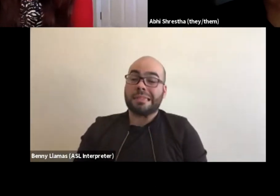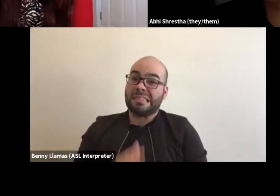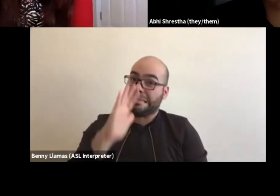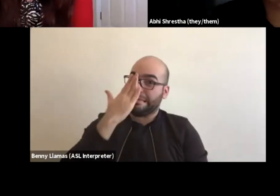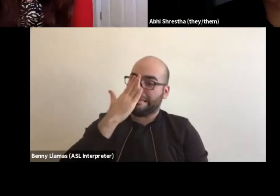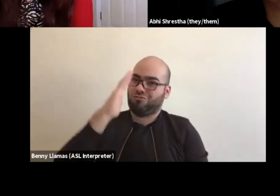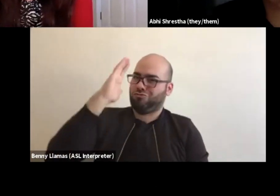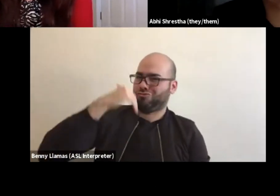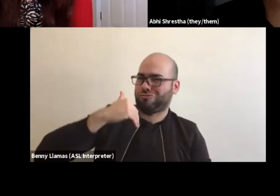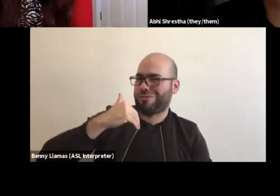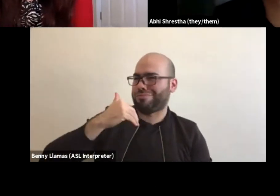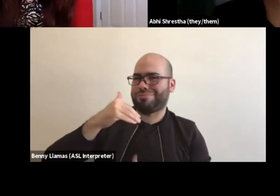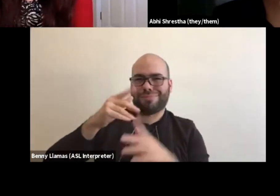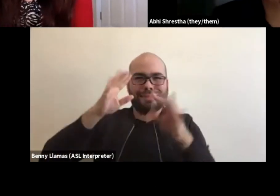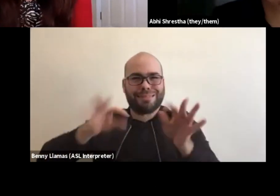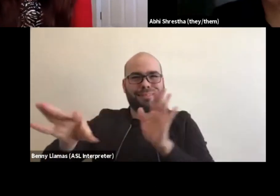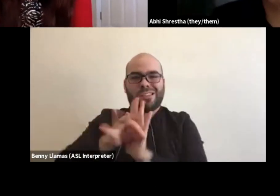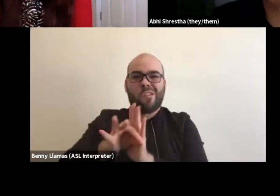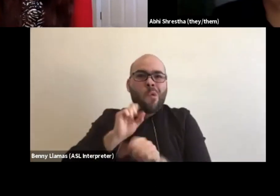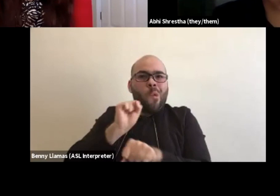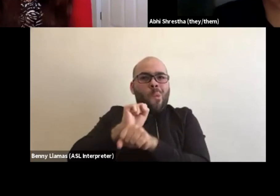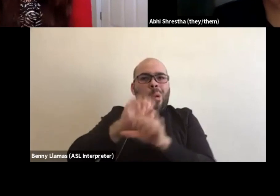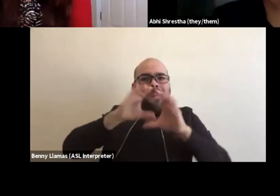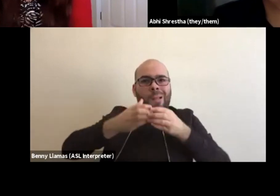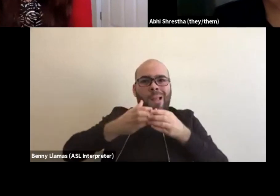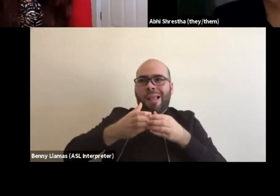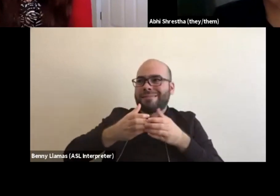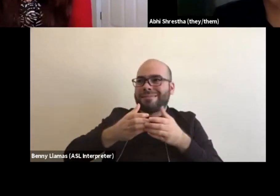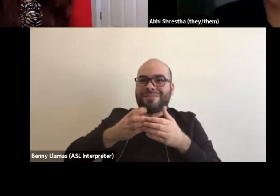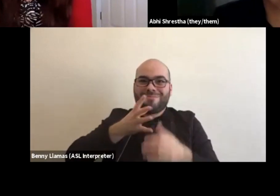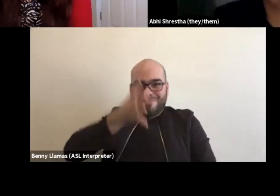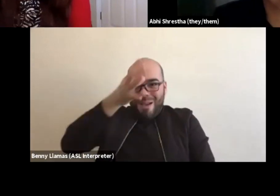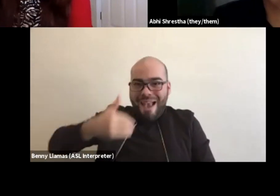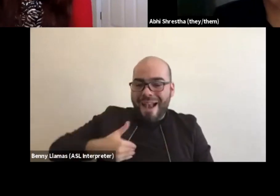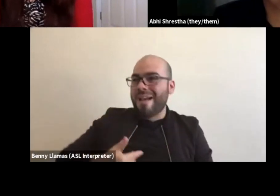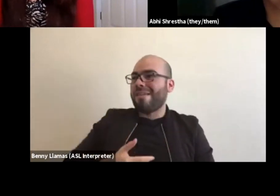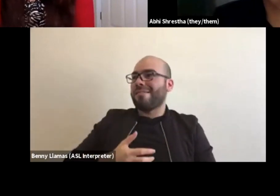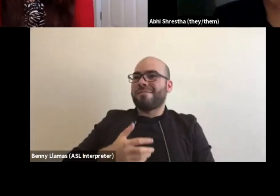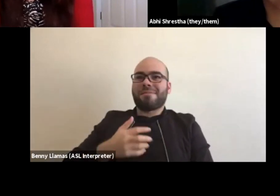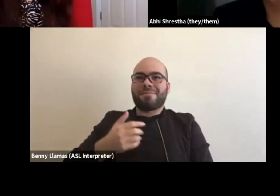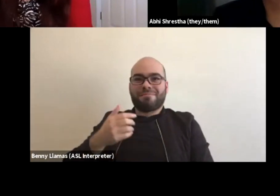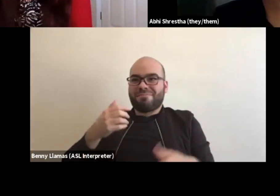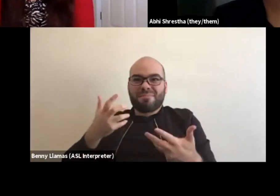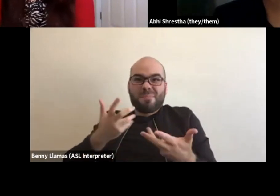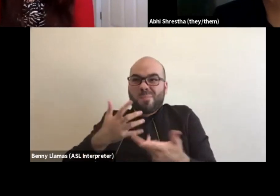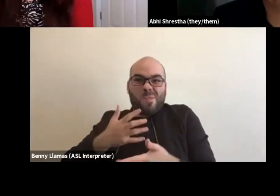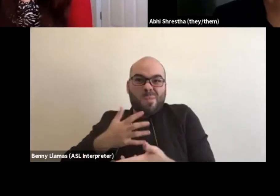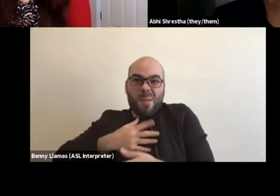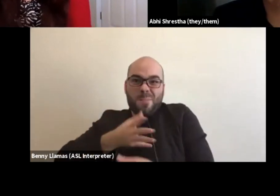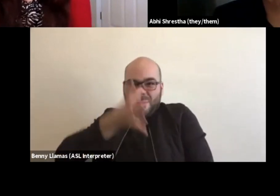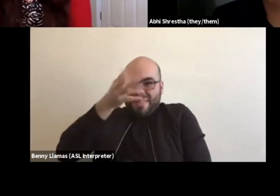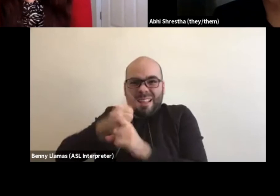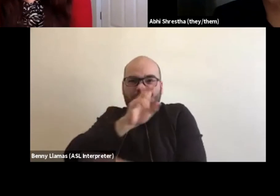working class daughter of immigrants. You know, that's just very impractical, right? To say I'm gonna grow up to be